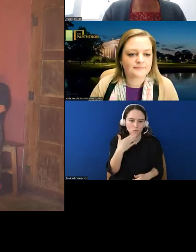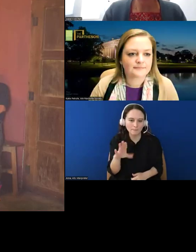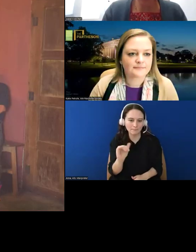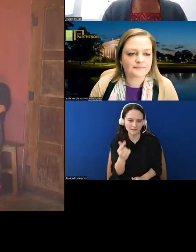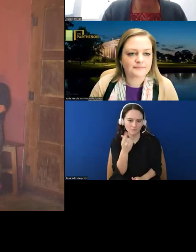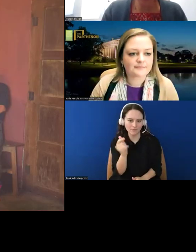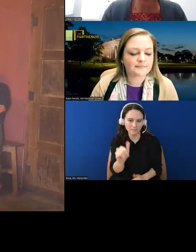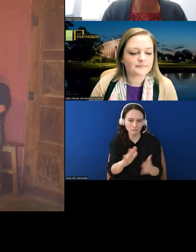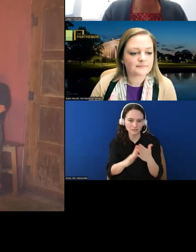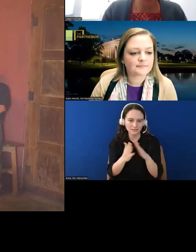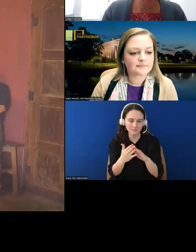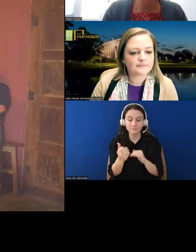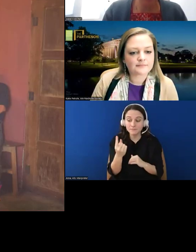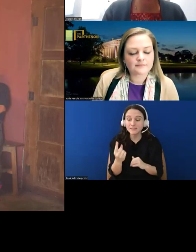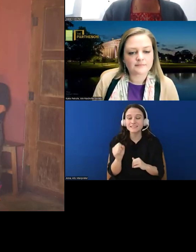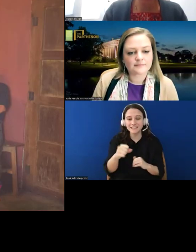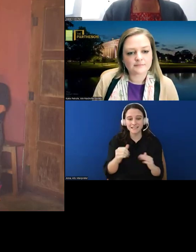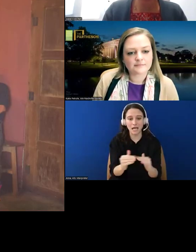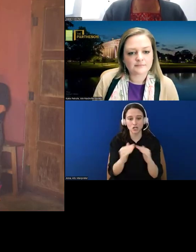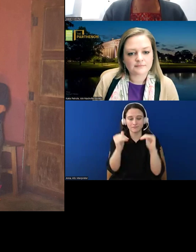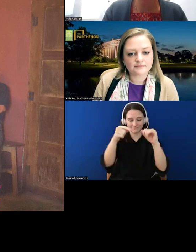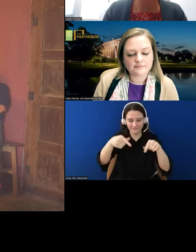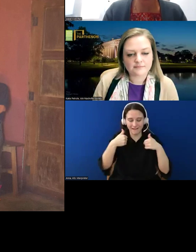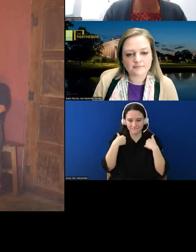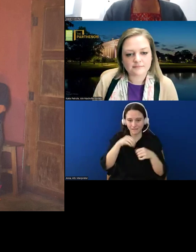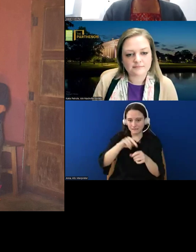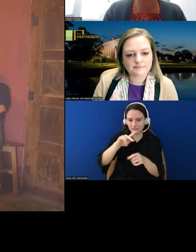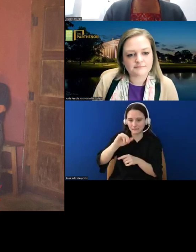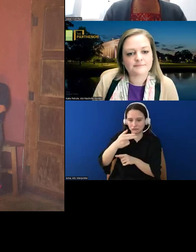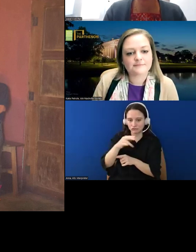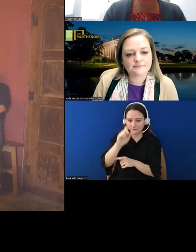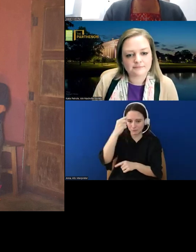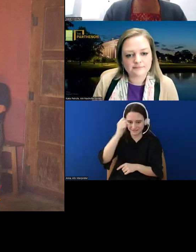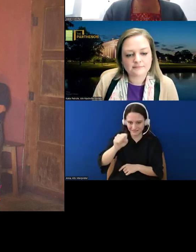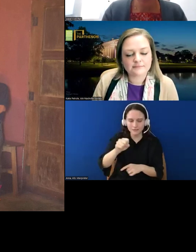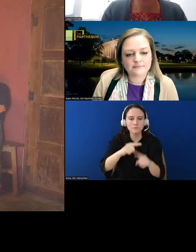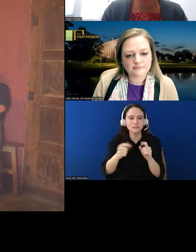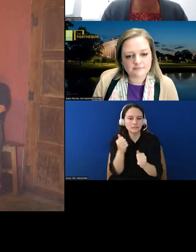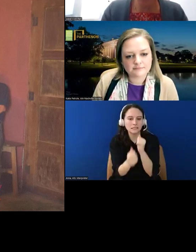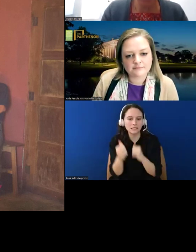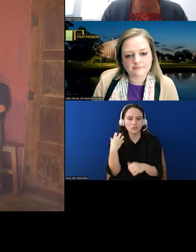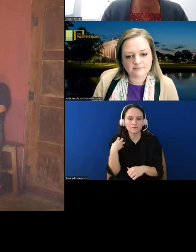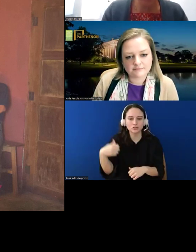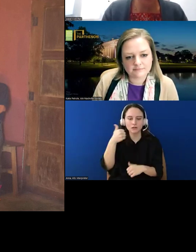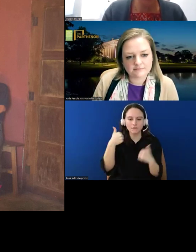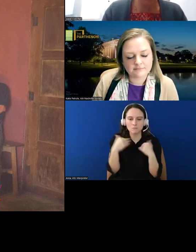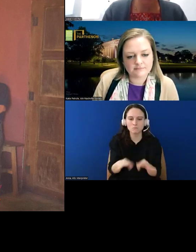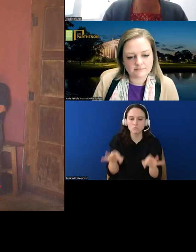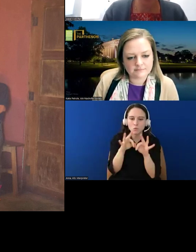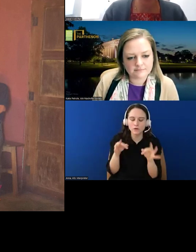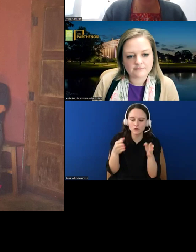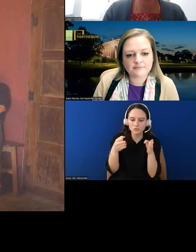community. Despite the hierarchical structure present in the K'iche government, each official played an important role in the conservation of